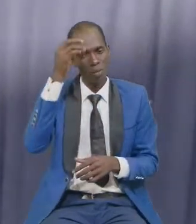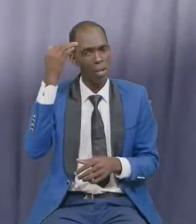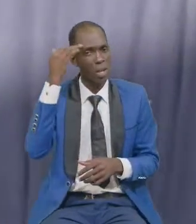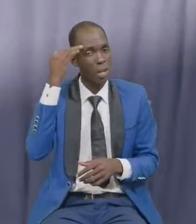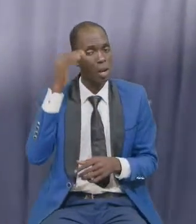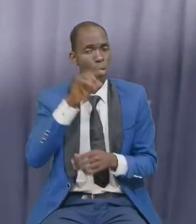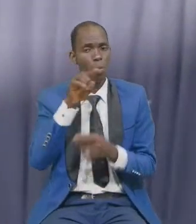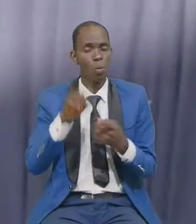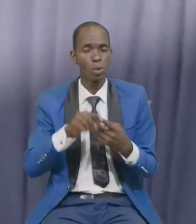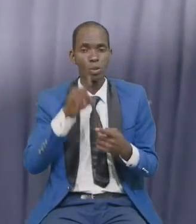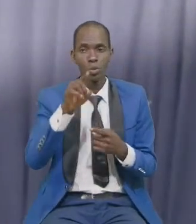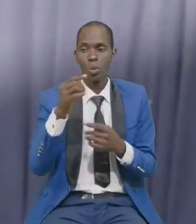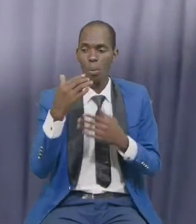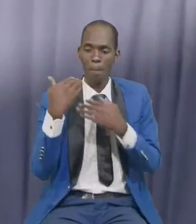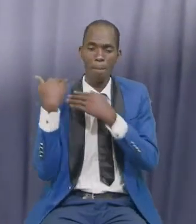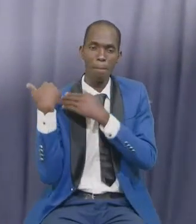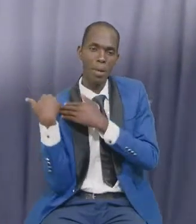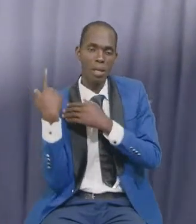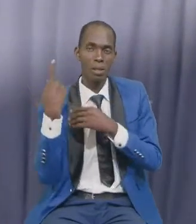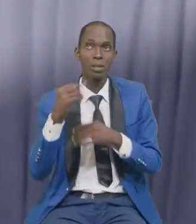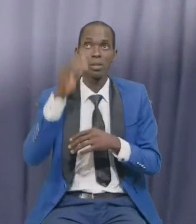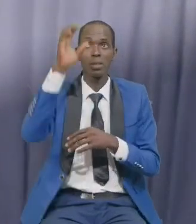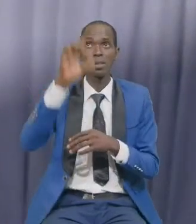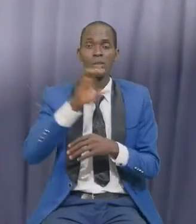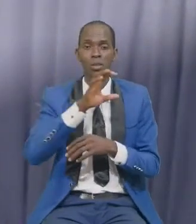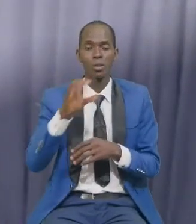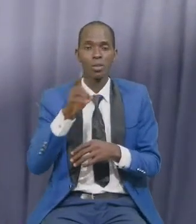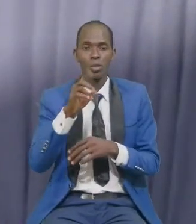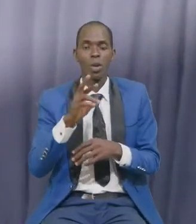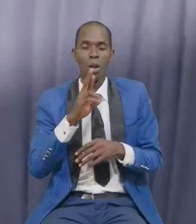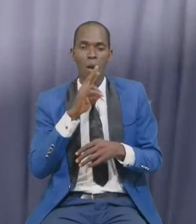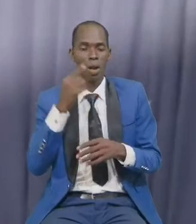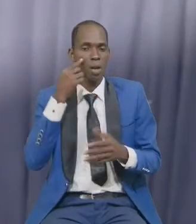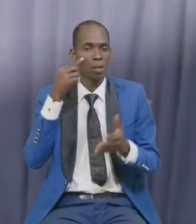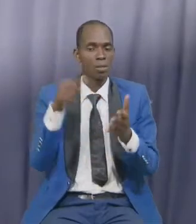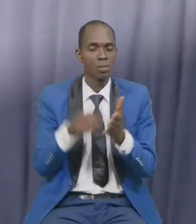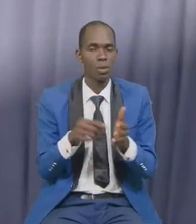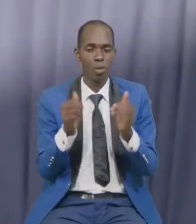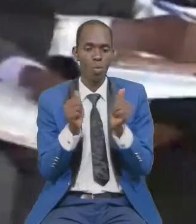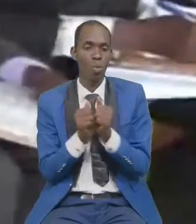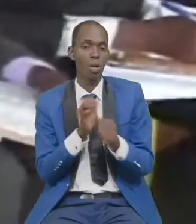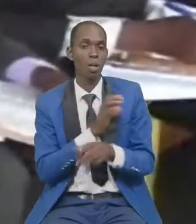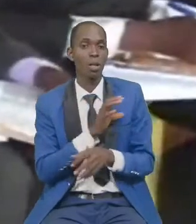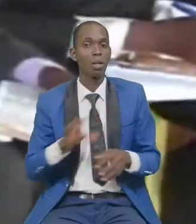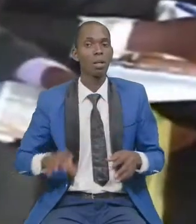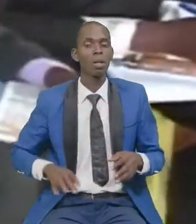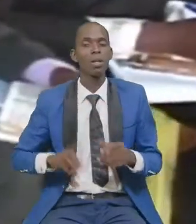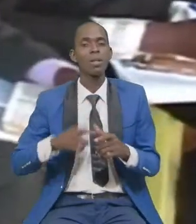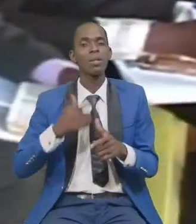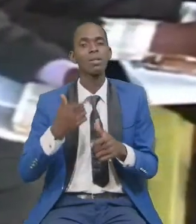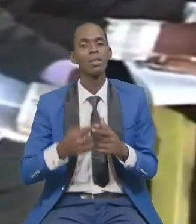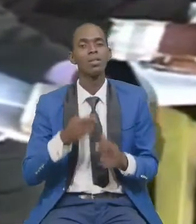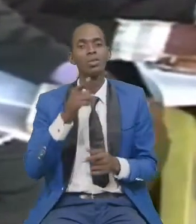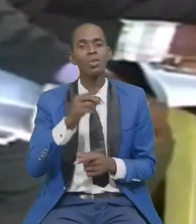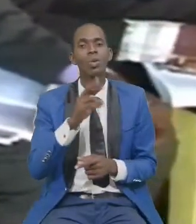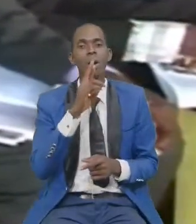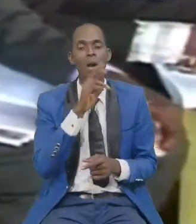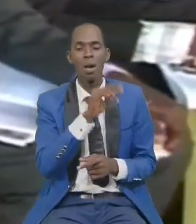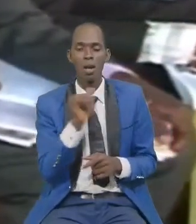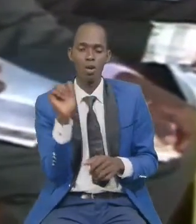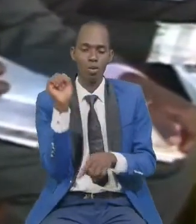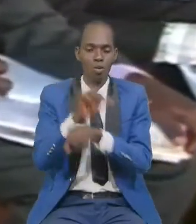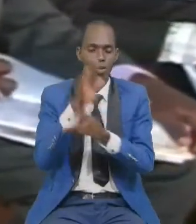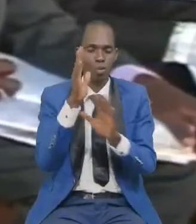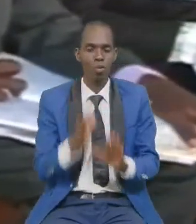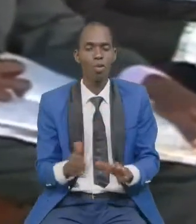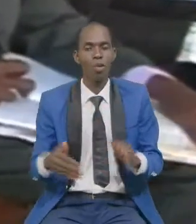the cross and you identify with Christ, then you are a conqueror over the